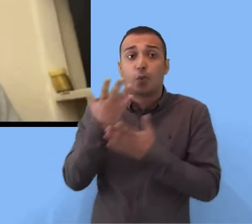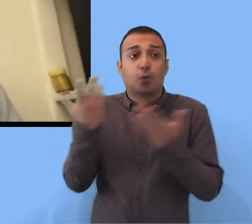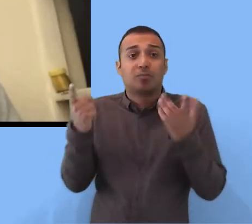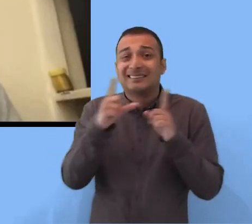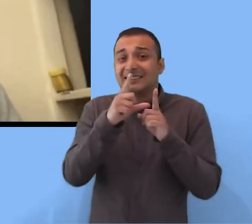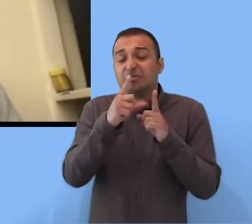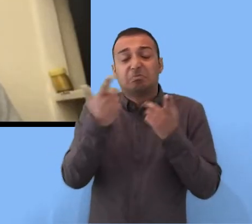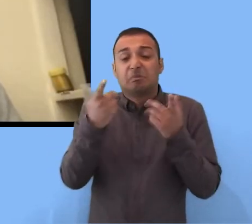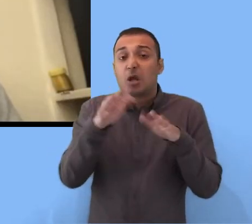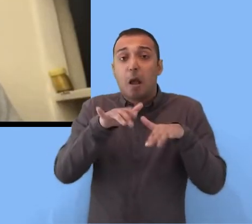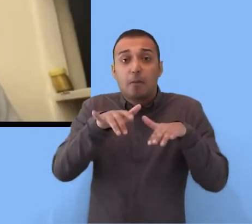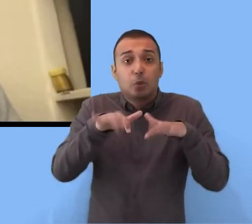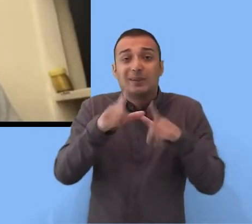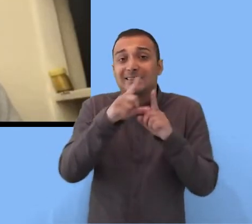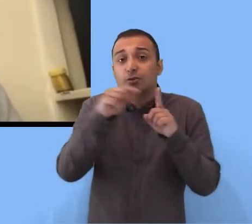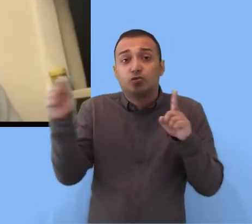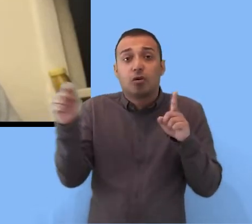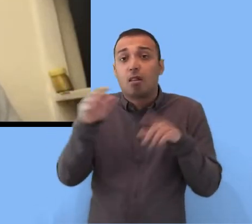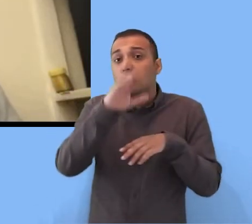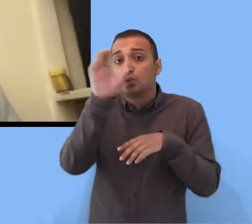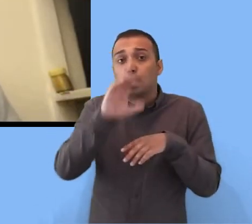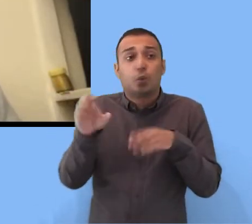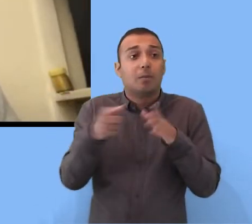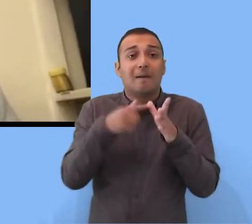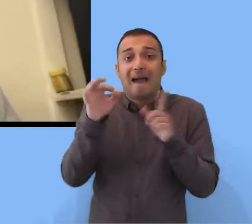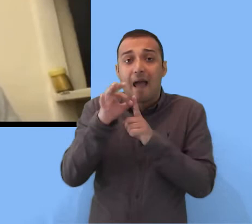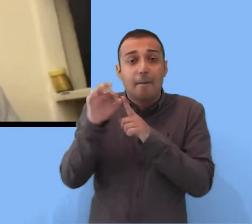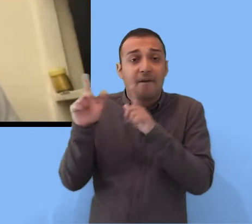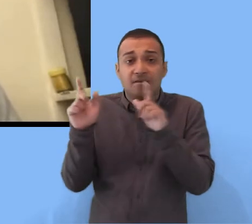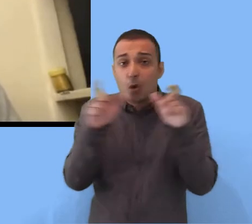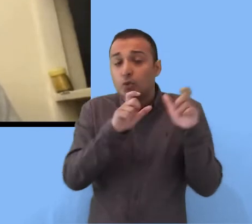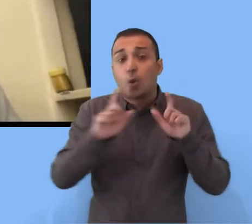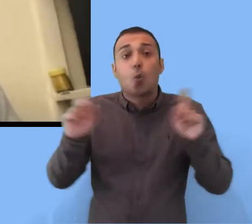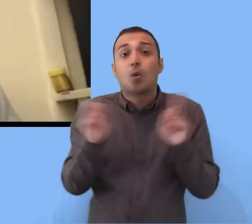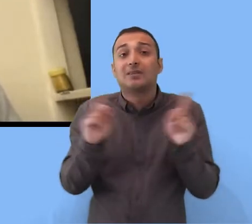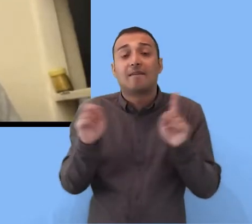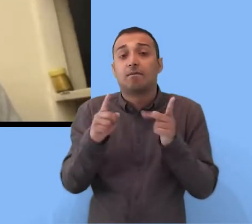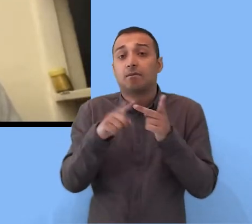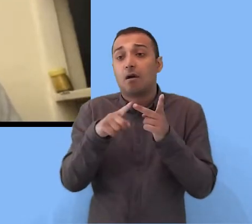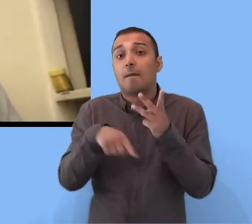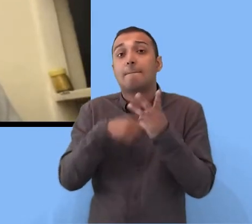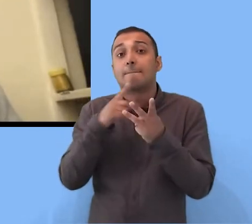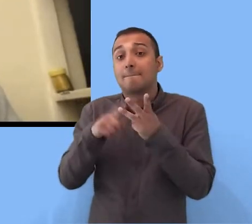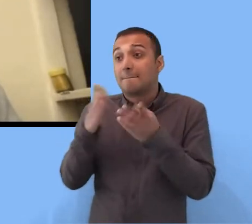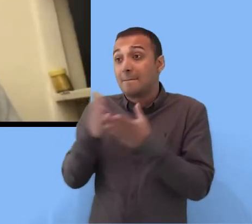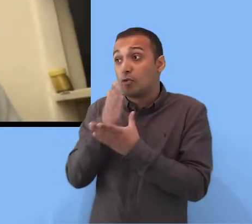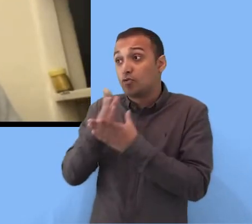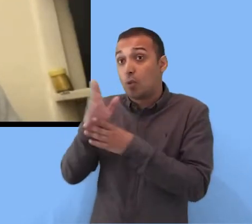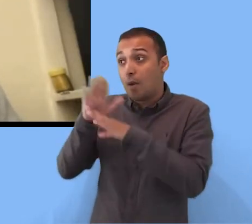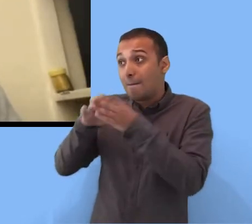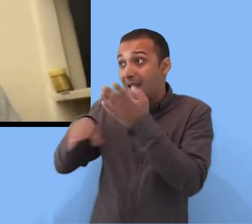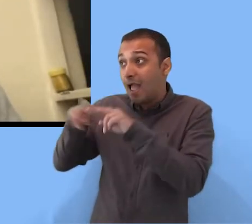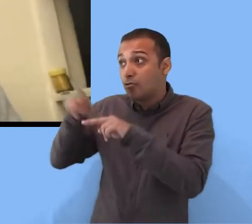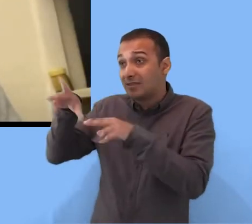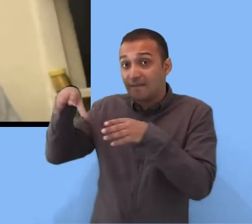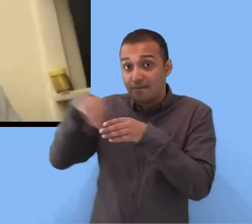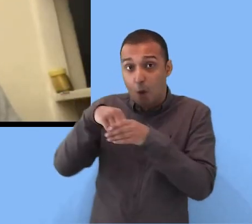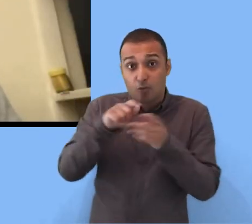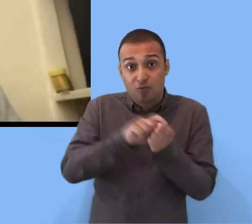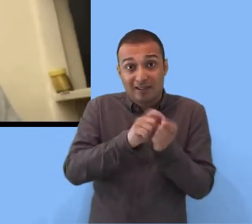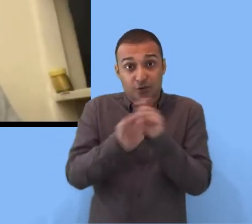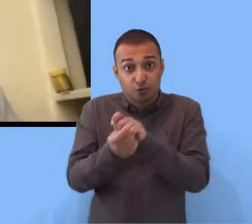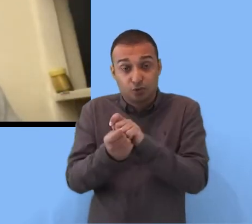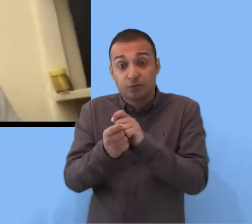3, understand parents are transitioning to. 4, parent events, not only because